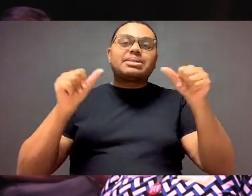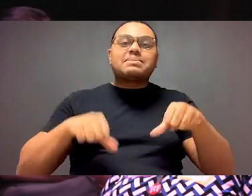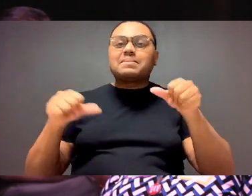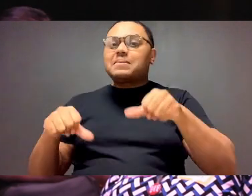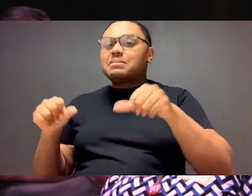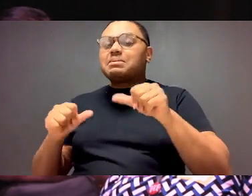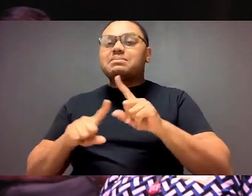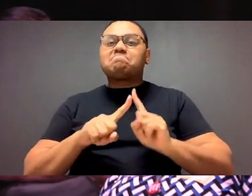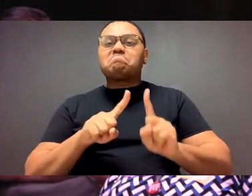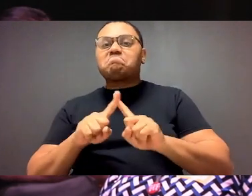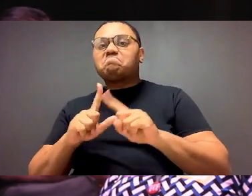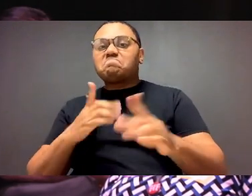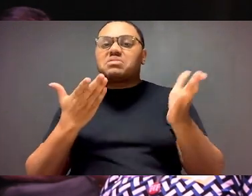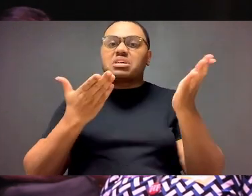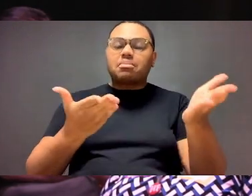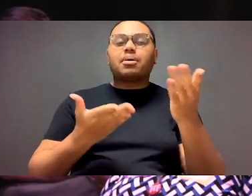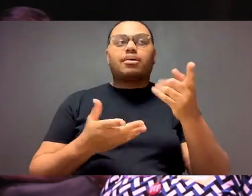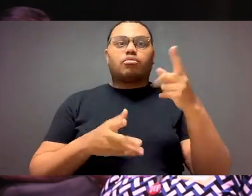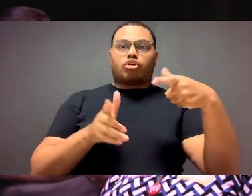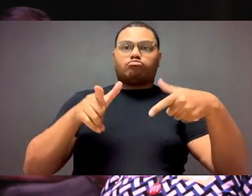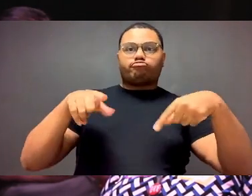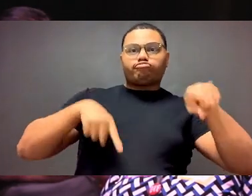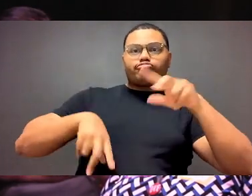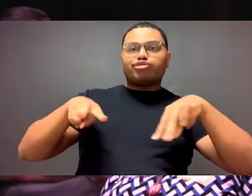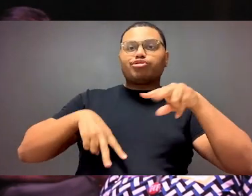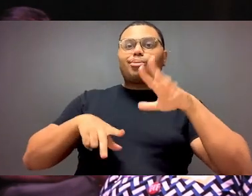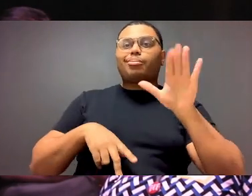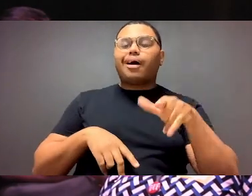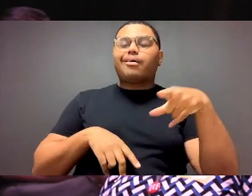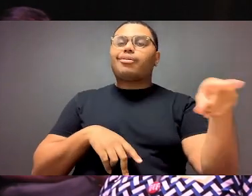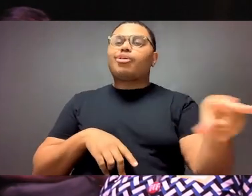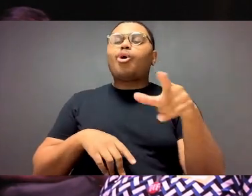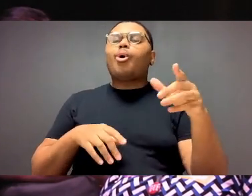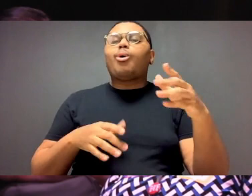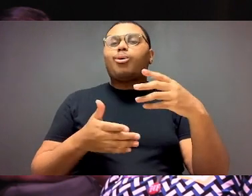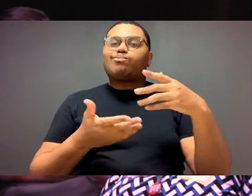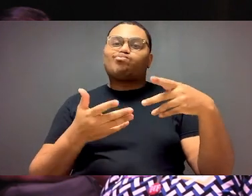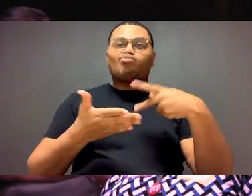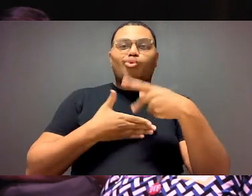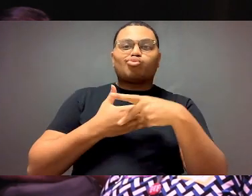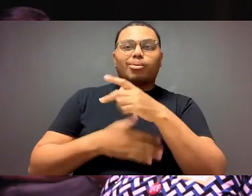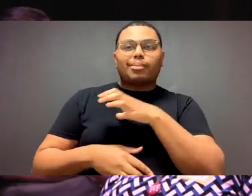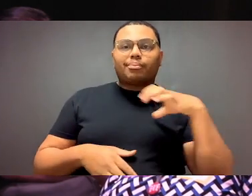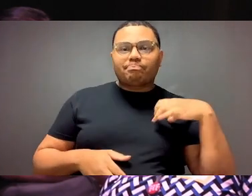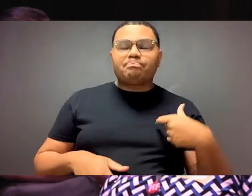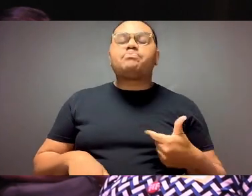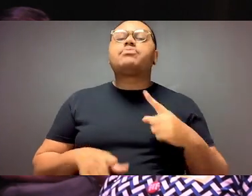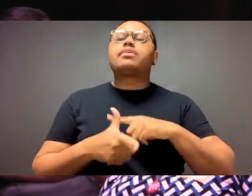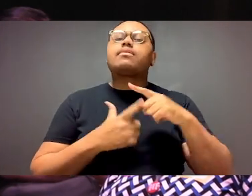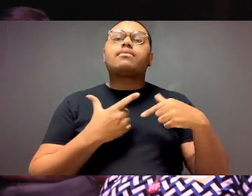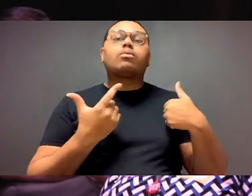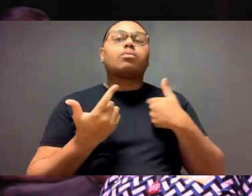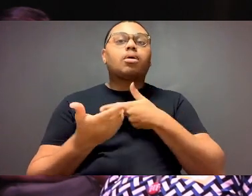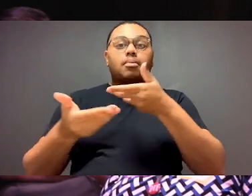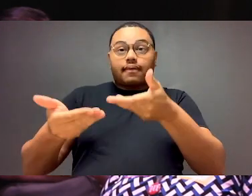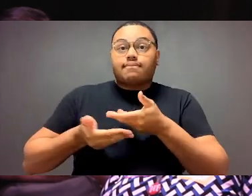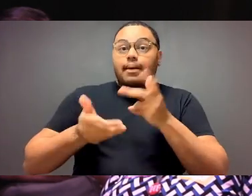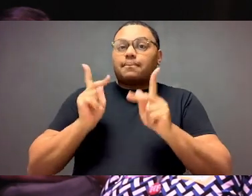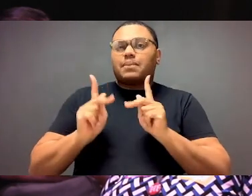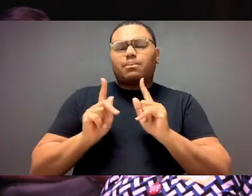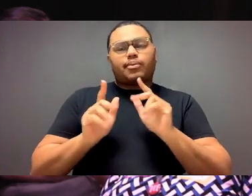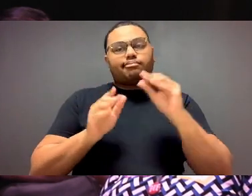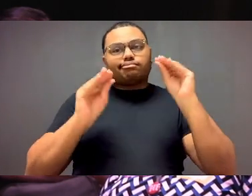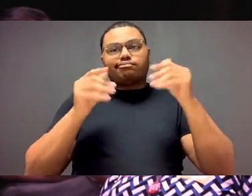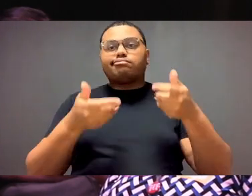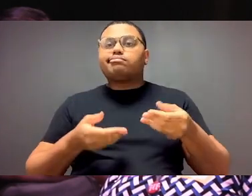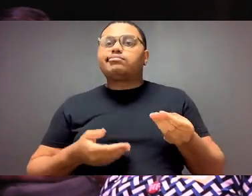new programming committee. And then we invited a few folks to submit full applications. These applications were reviewed